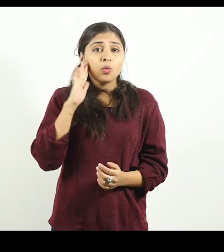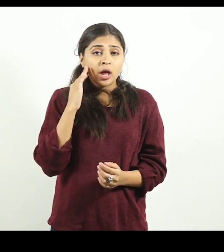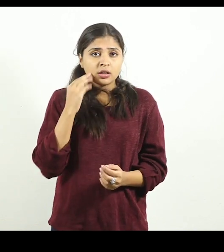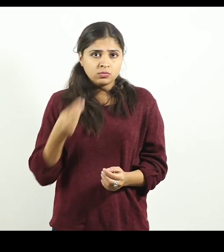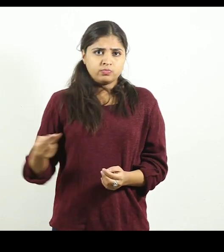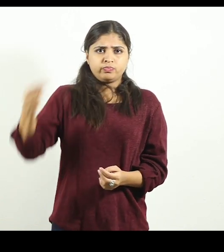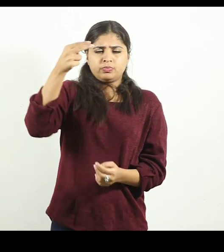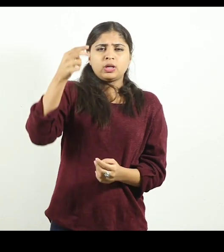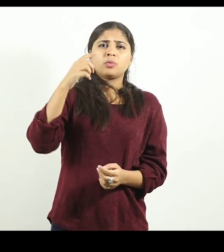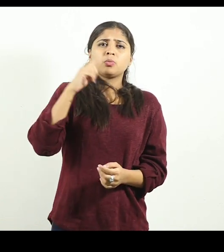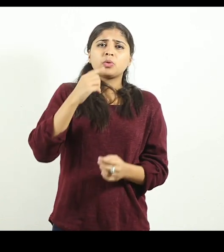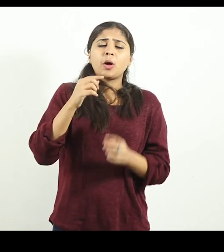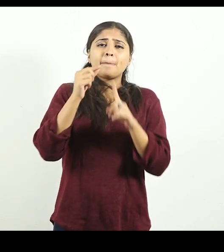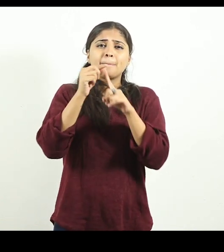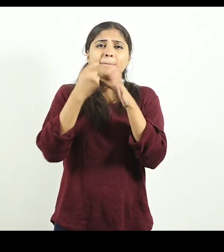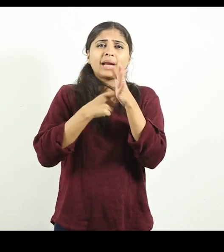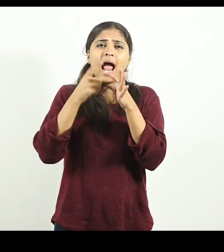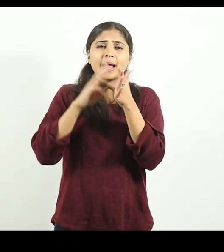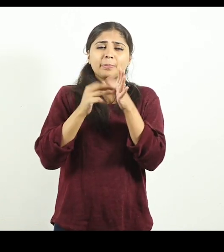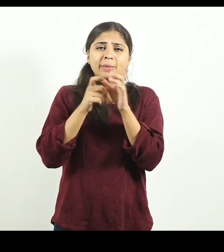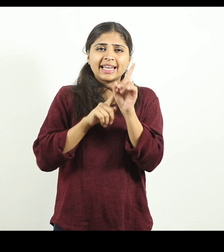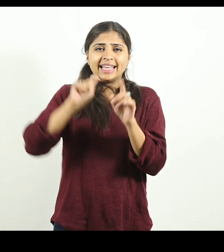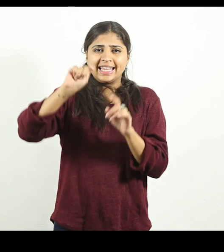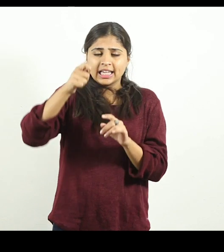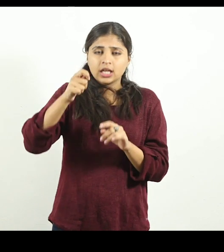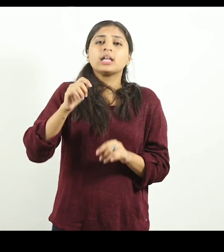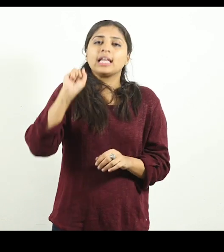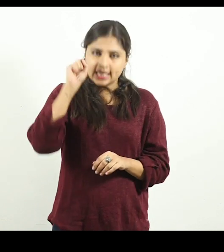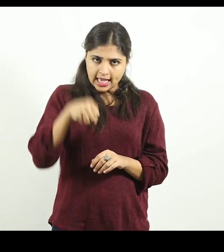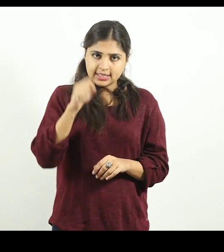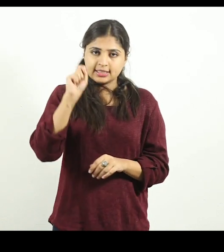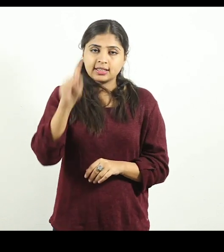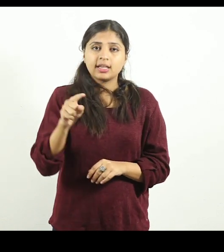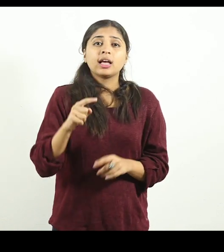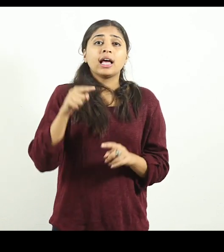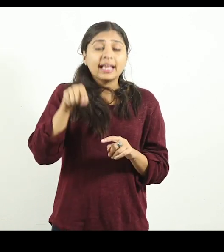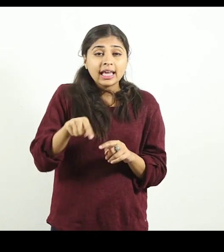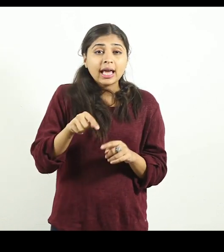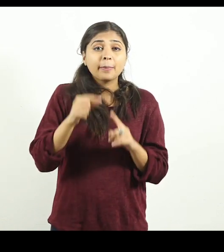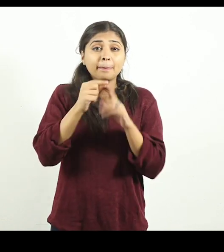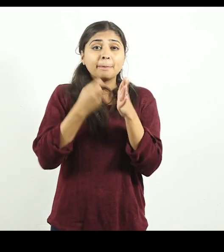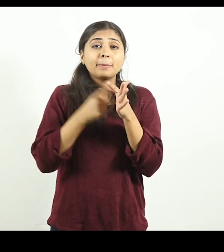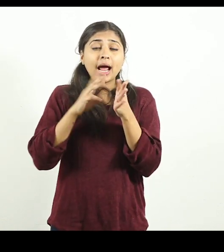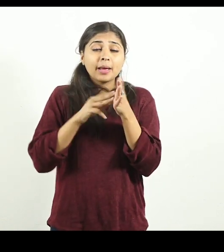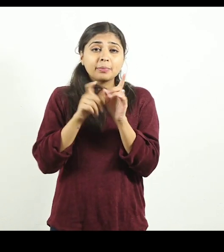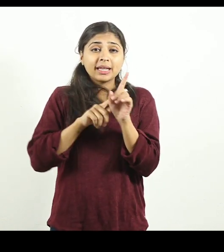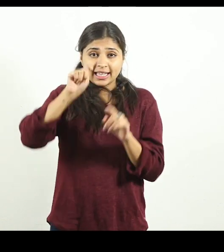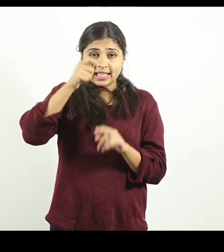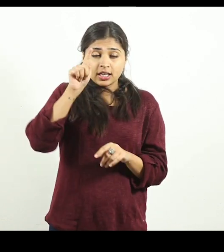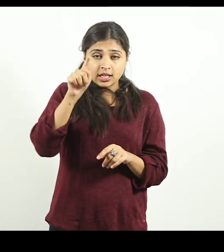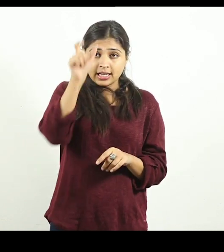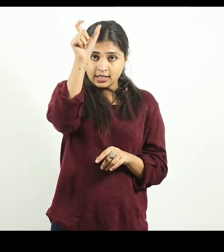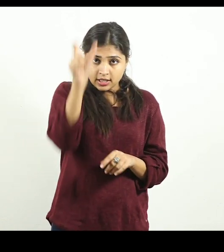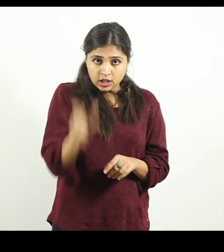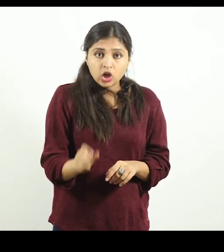to set a primary key, click Yes. A primary key ensures that the data is in the column is unique. No